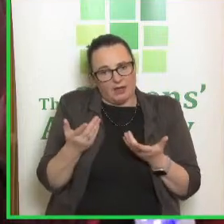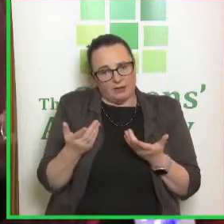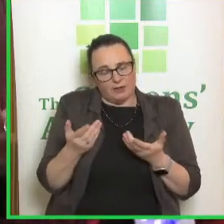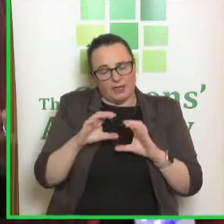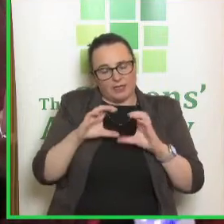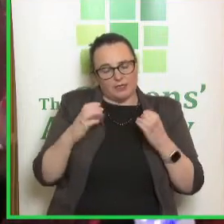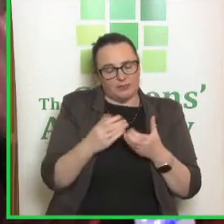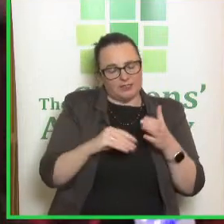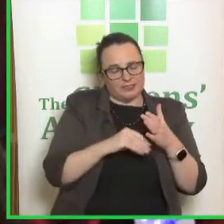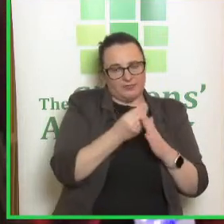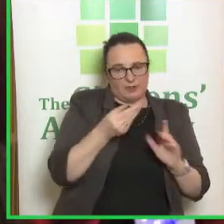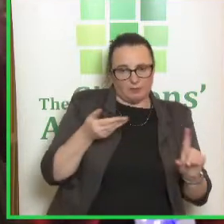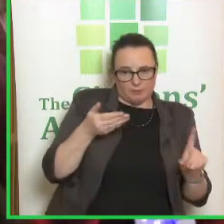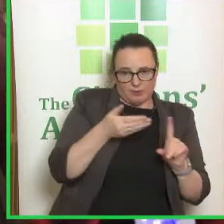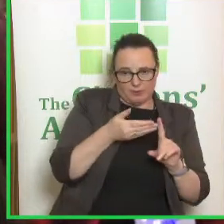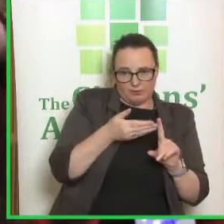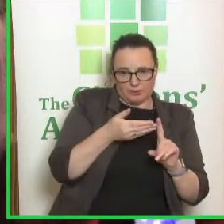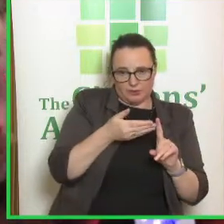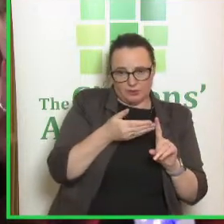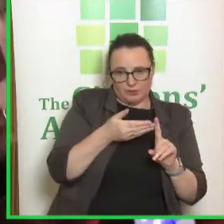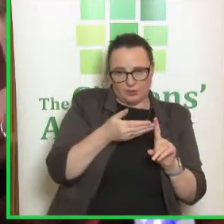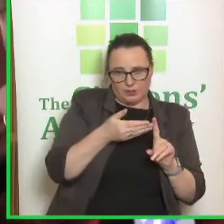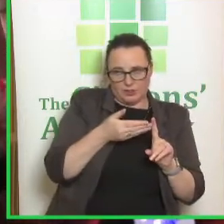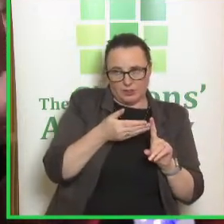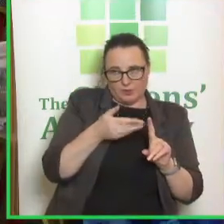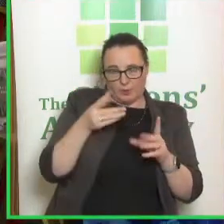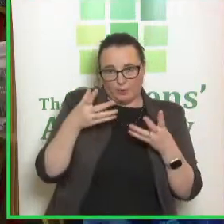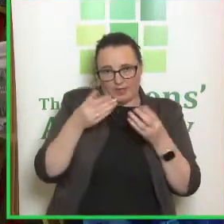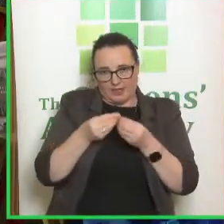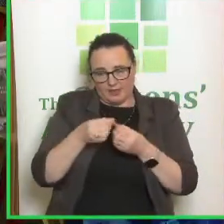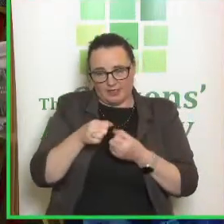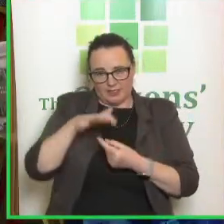community development approach as to a top-down approach.